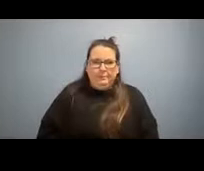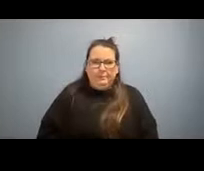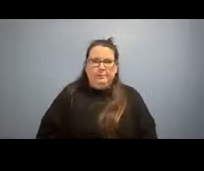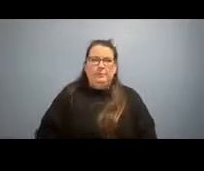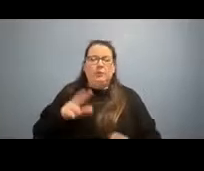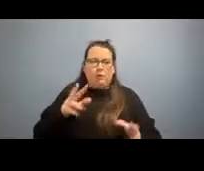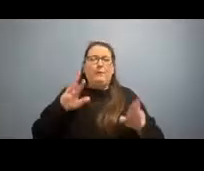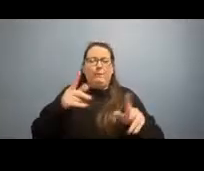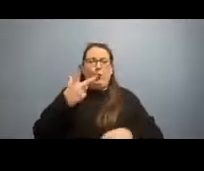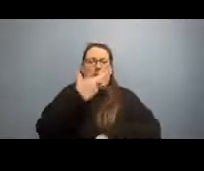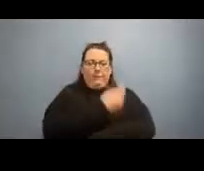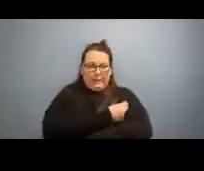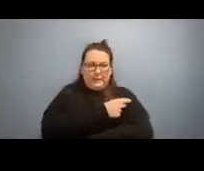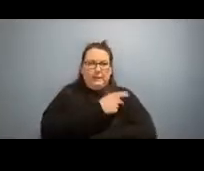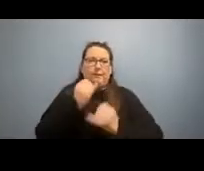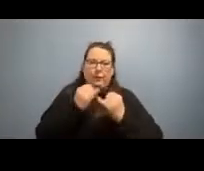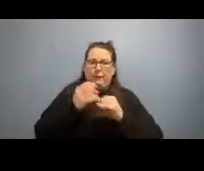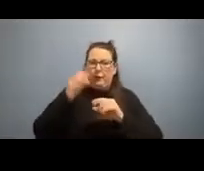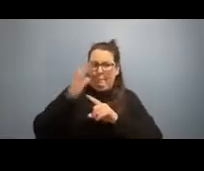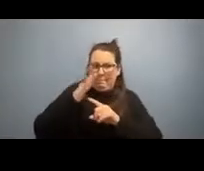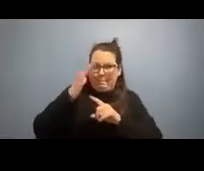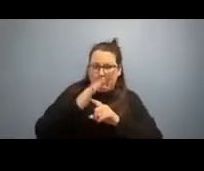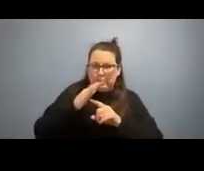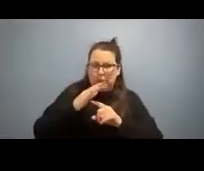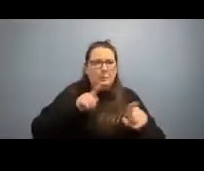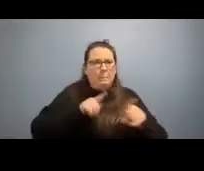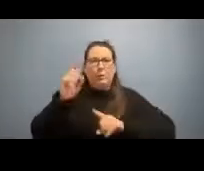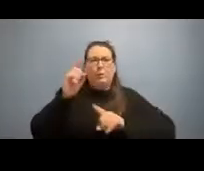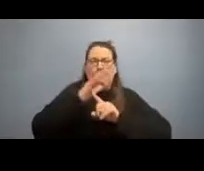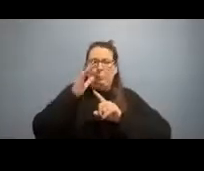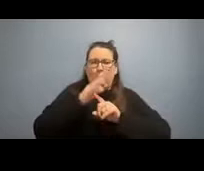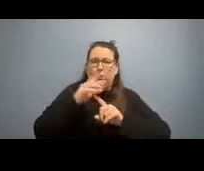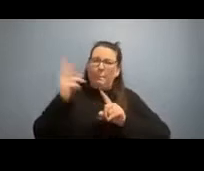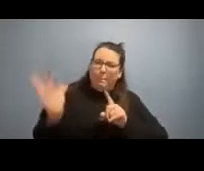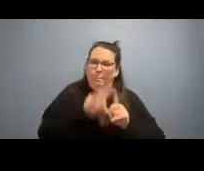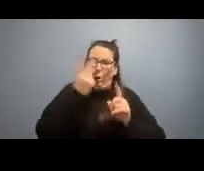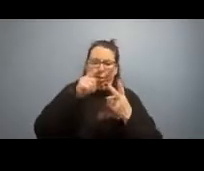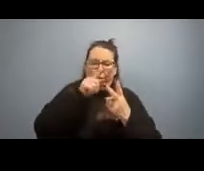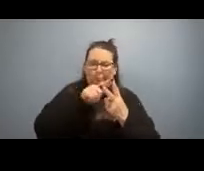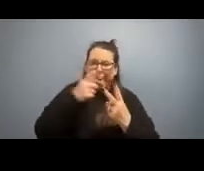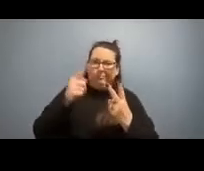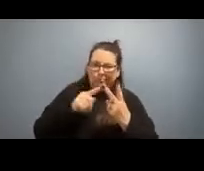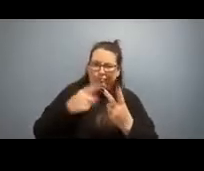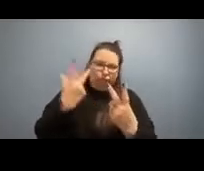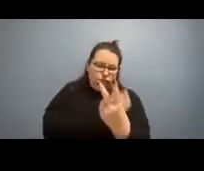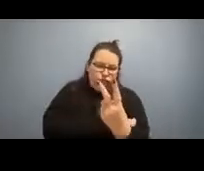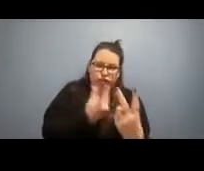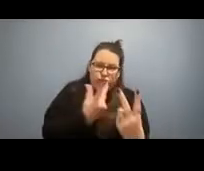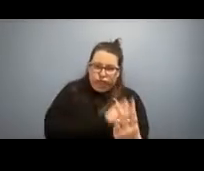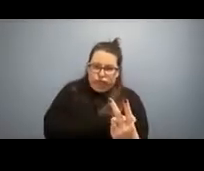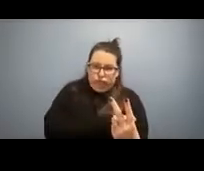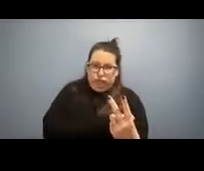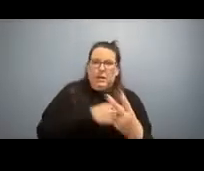final message is getting vaccinated is important. It's important to get both doses for the efficacy of over 90%.